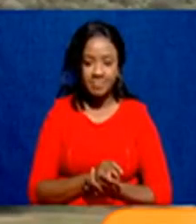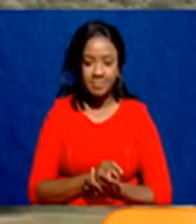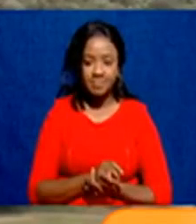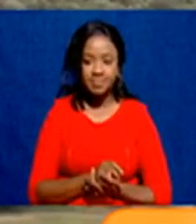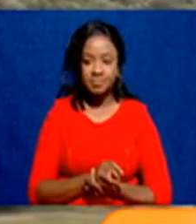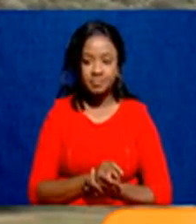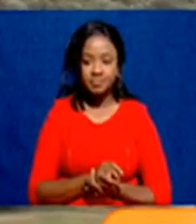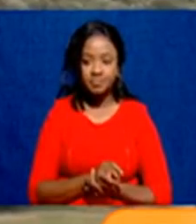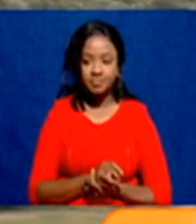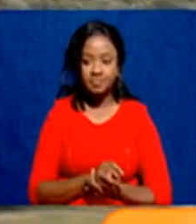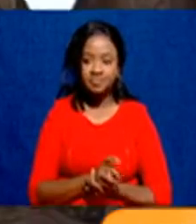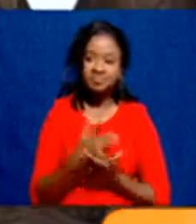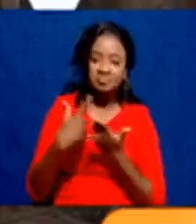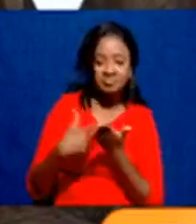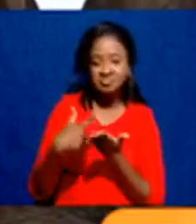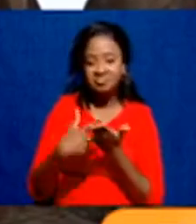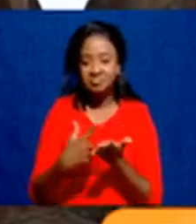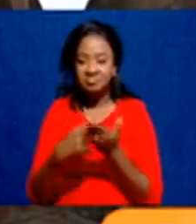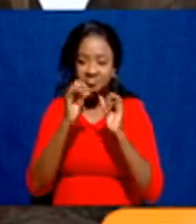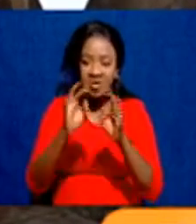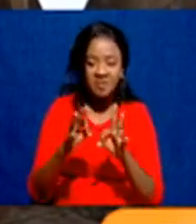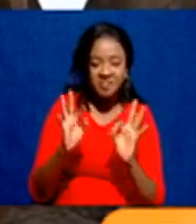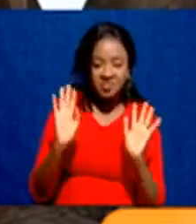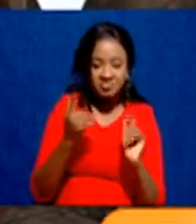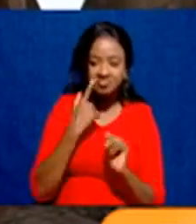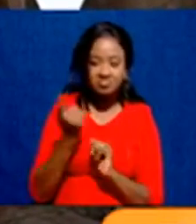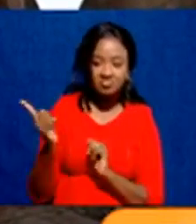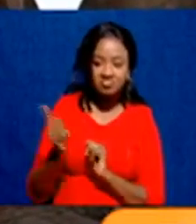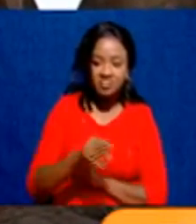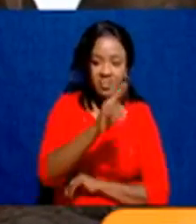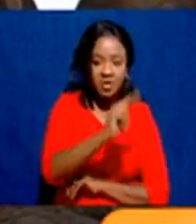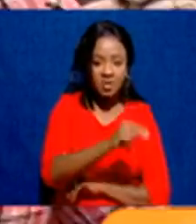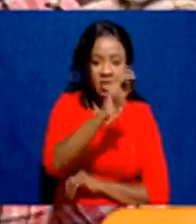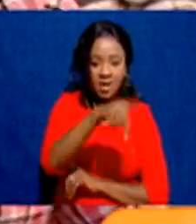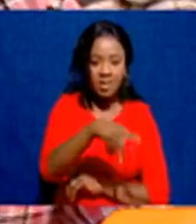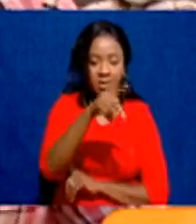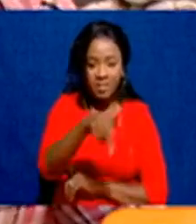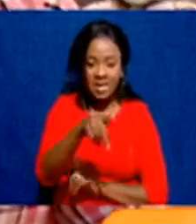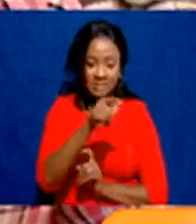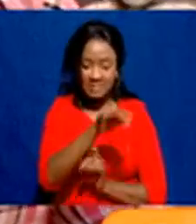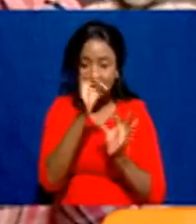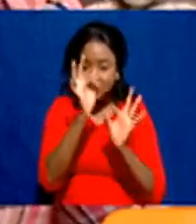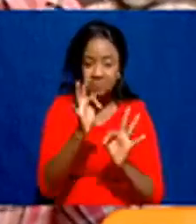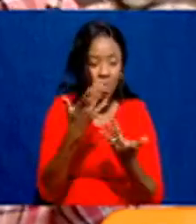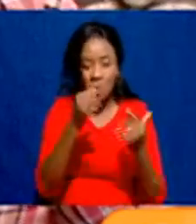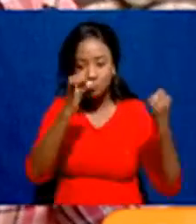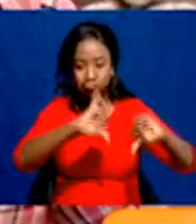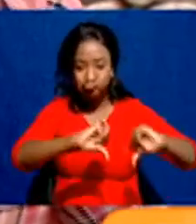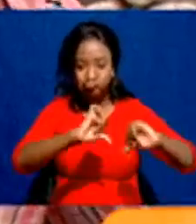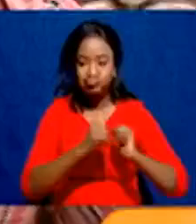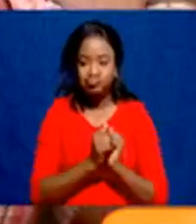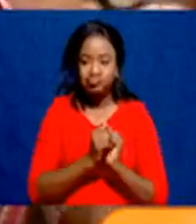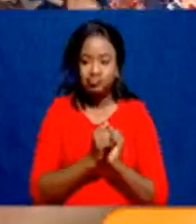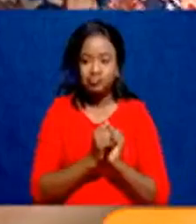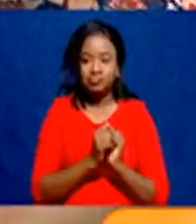The debate as to whether adoption of nuclear energy is the way to go continues. I want to start with my friend. The Nuclear